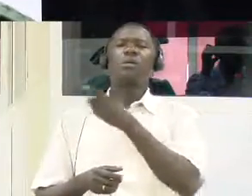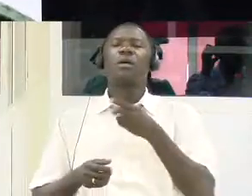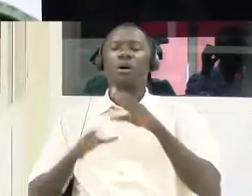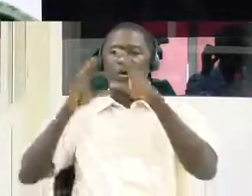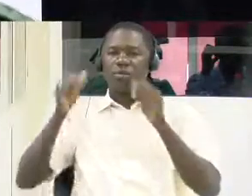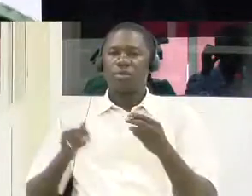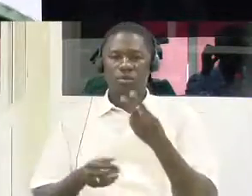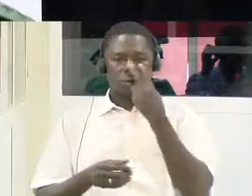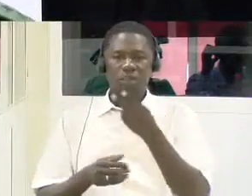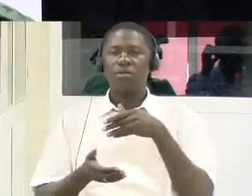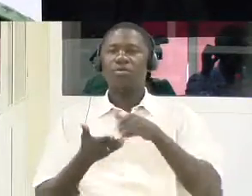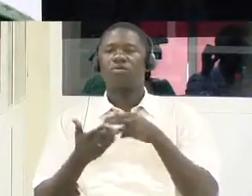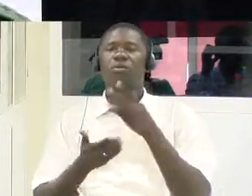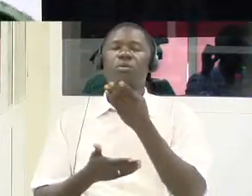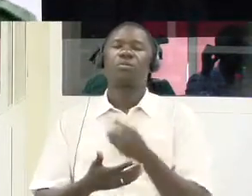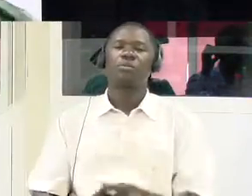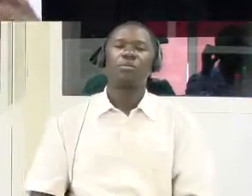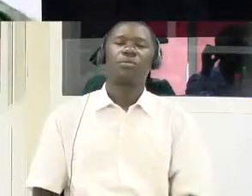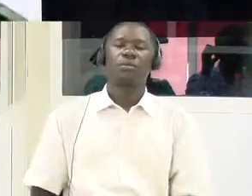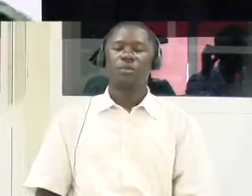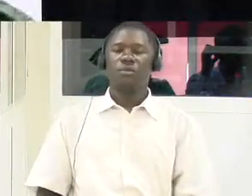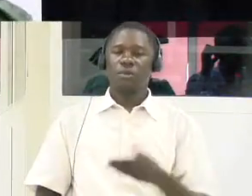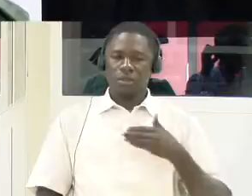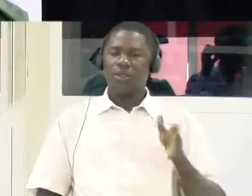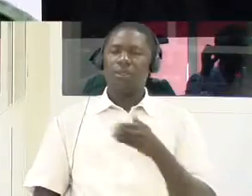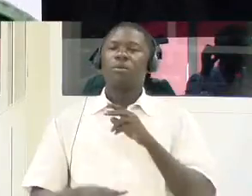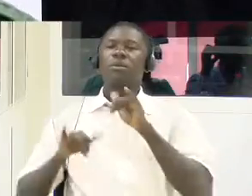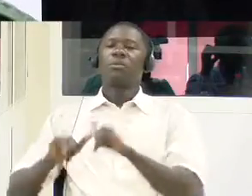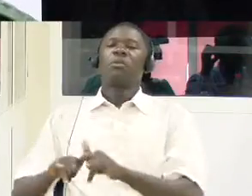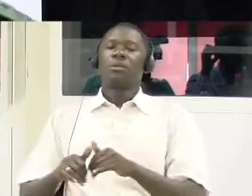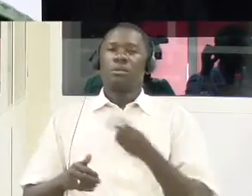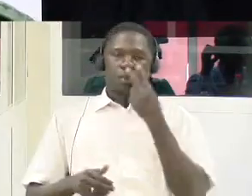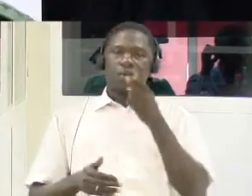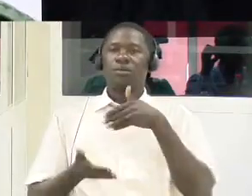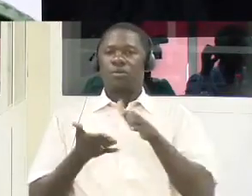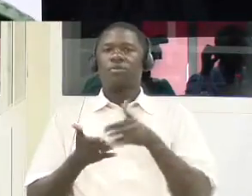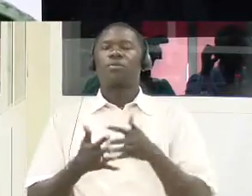there. They were showing the match there. So from there, I went there, and I was sitting there watching the match.